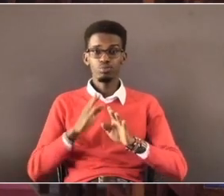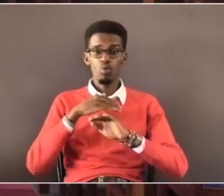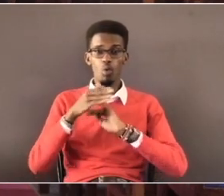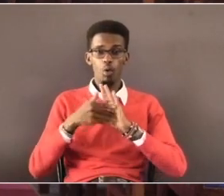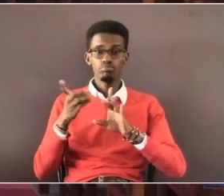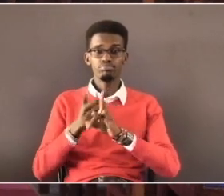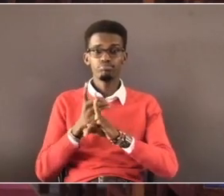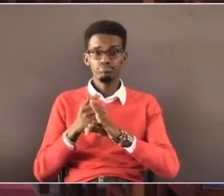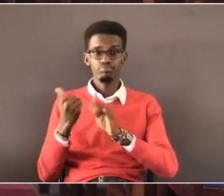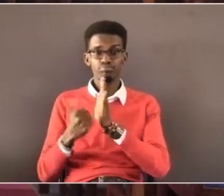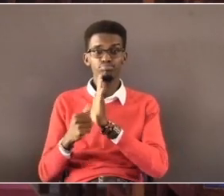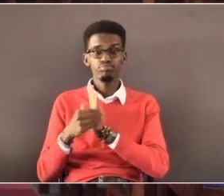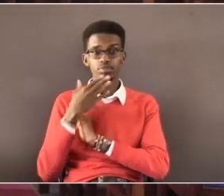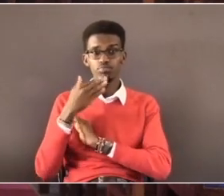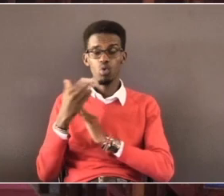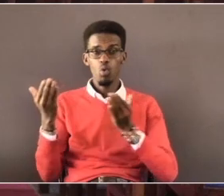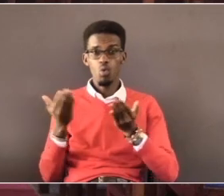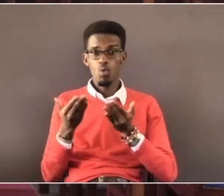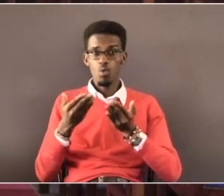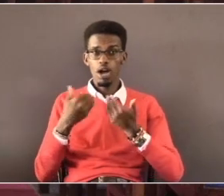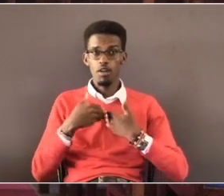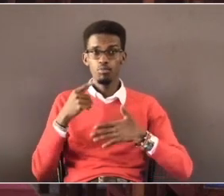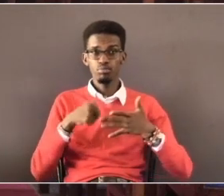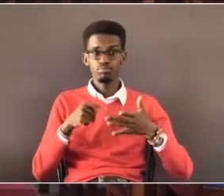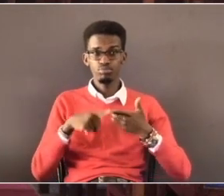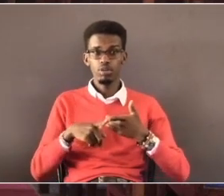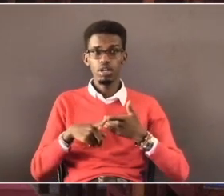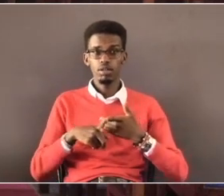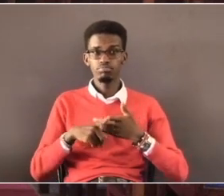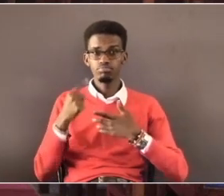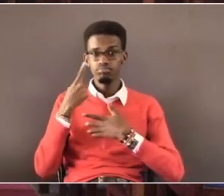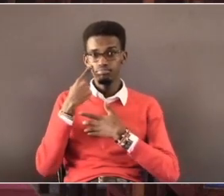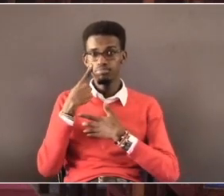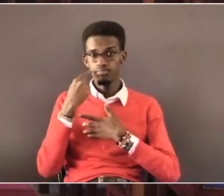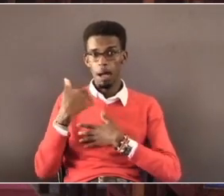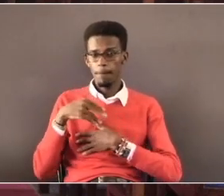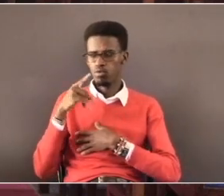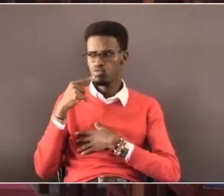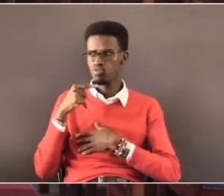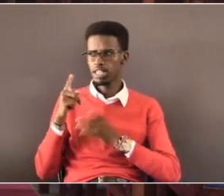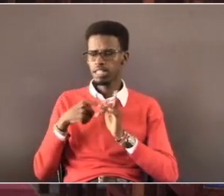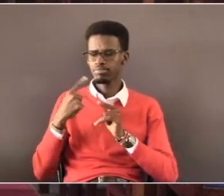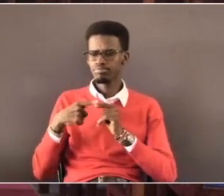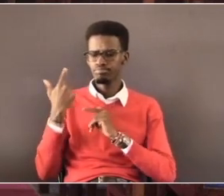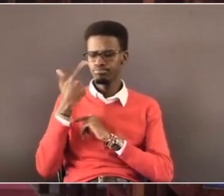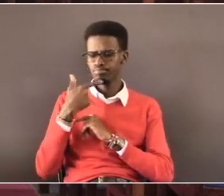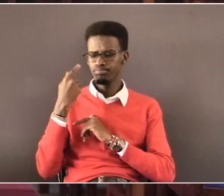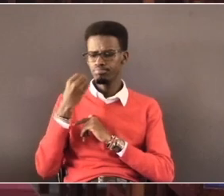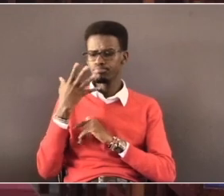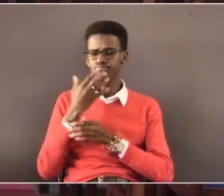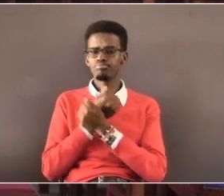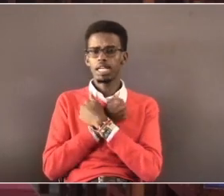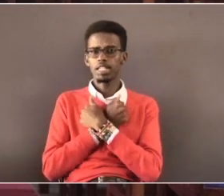different ball game, especially when there's an apple of the eye, like there's someone you fancy, there's someone you